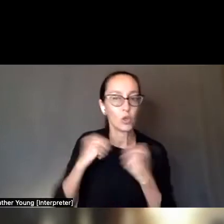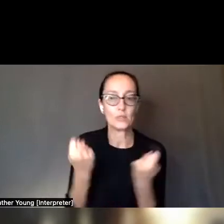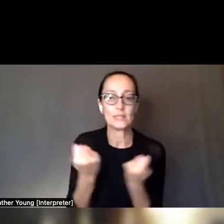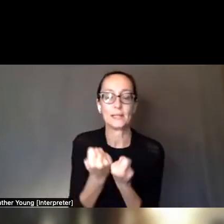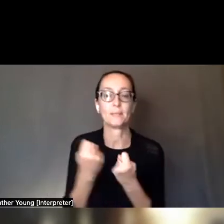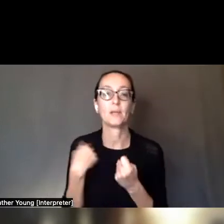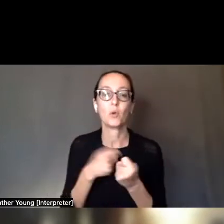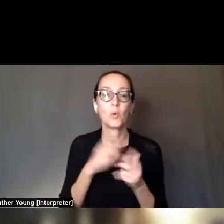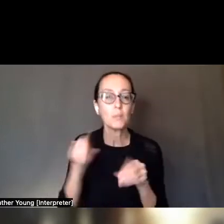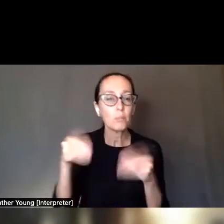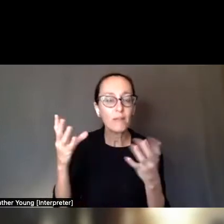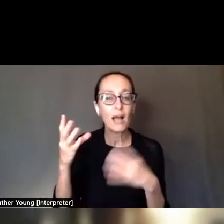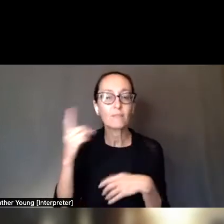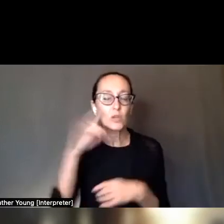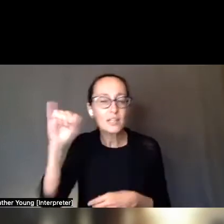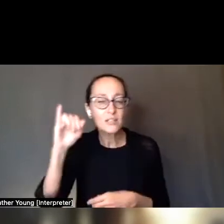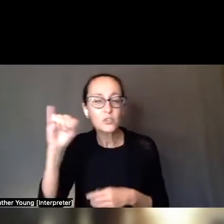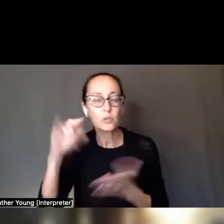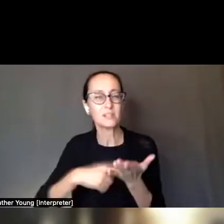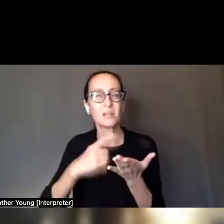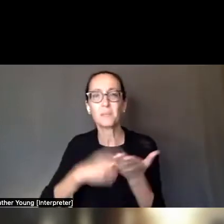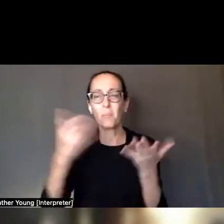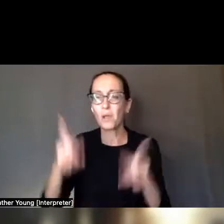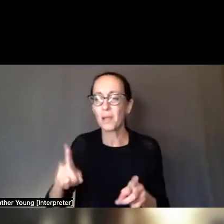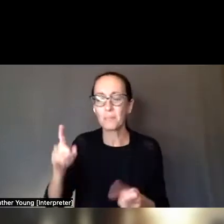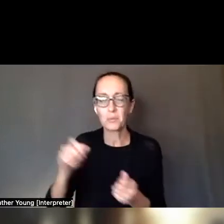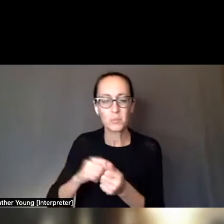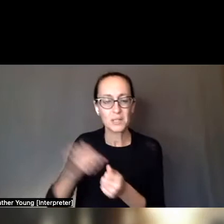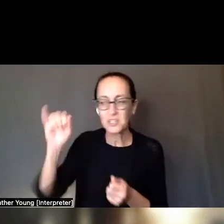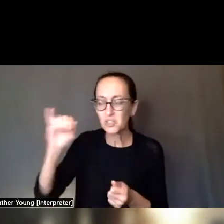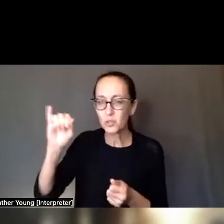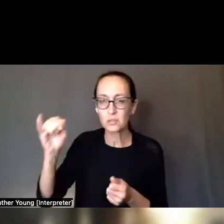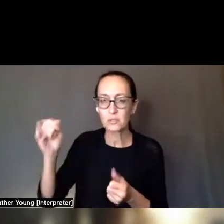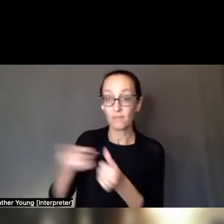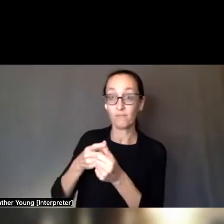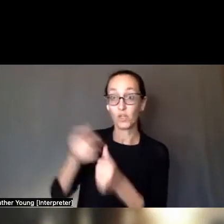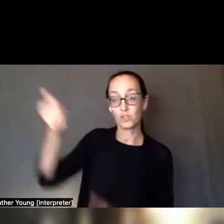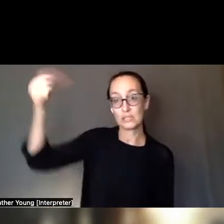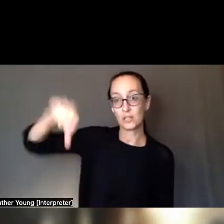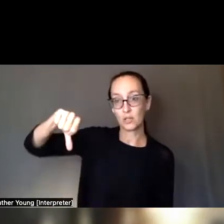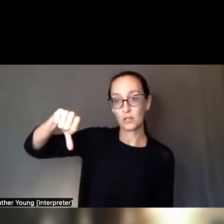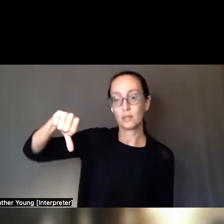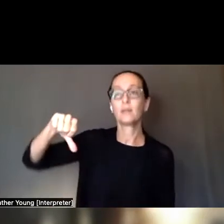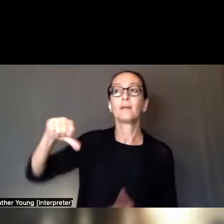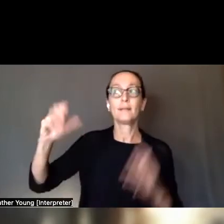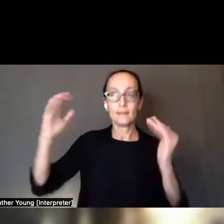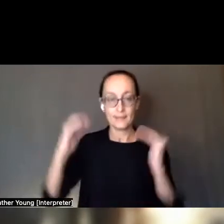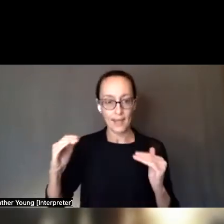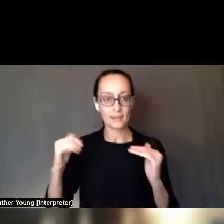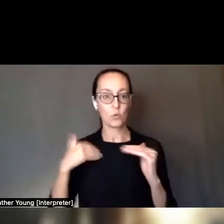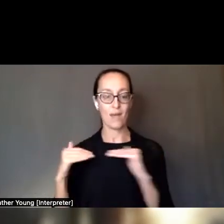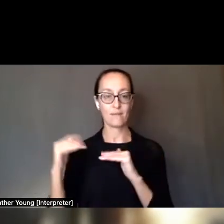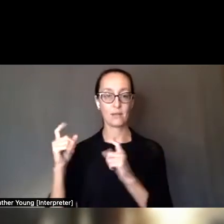is sometimes happens with insurance, when you're first turned down, you then have something called a peer-to-peer review. And so we're wanting